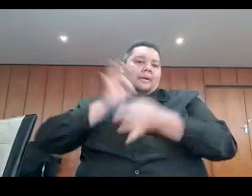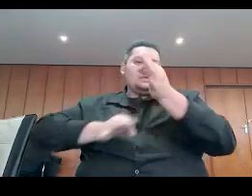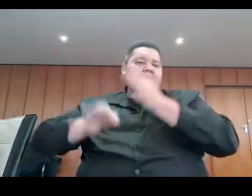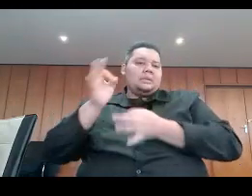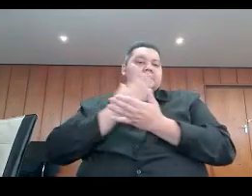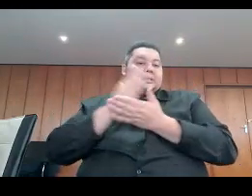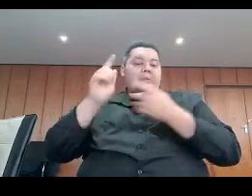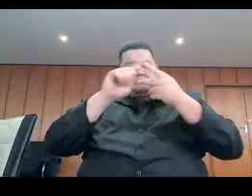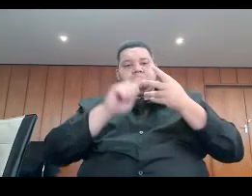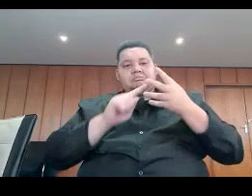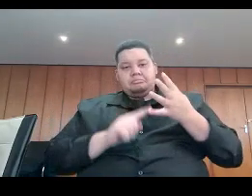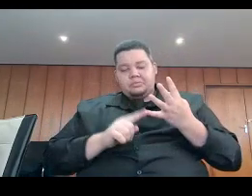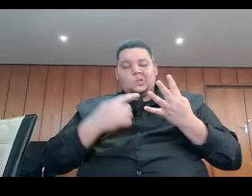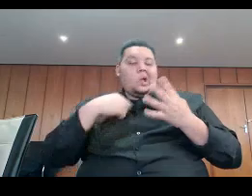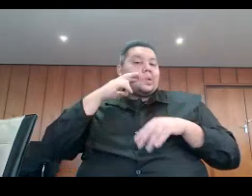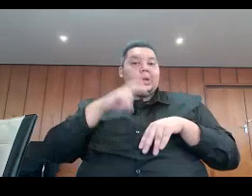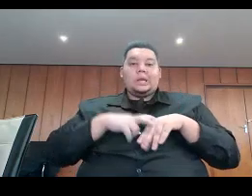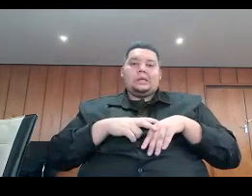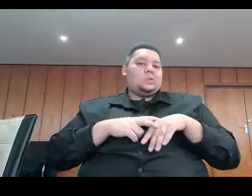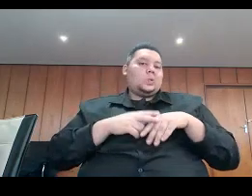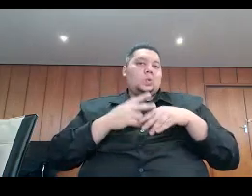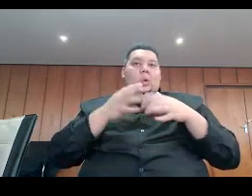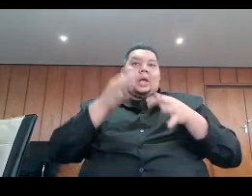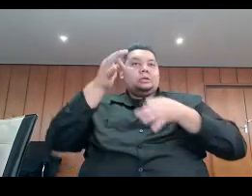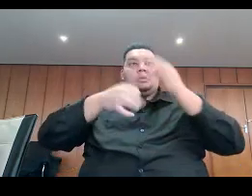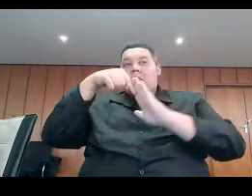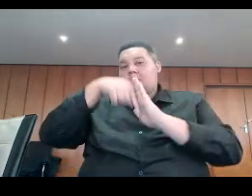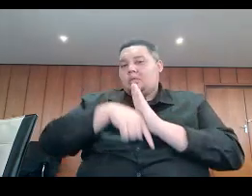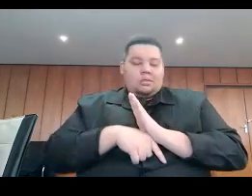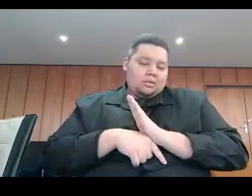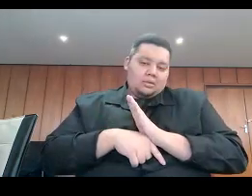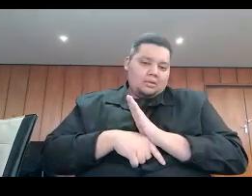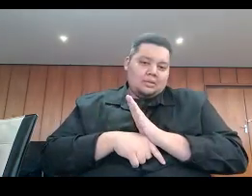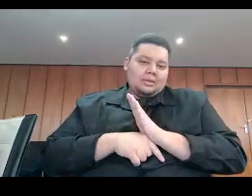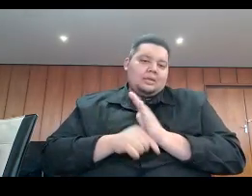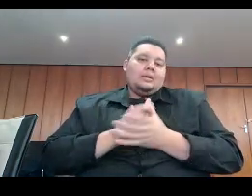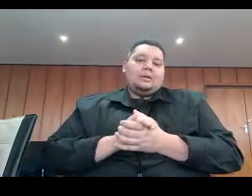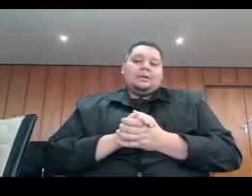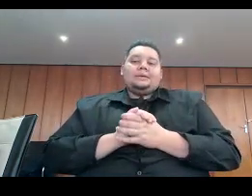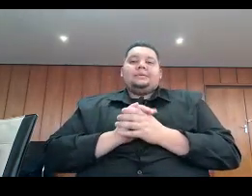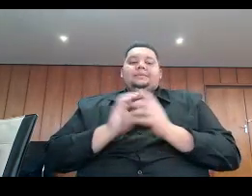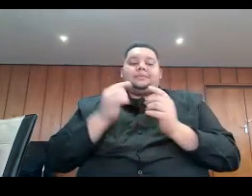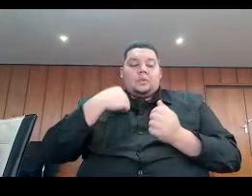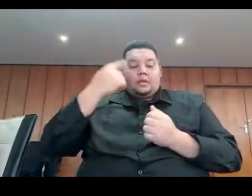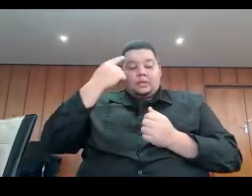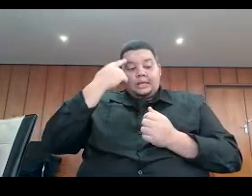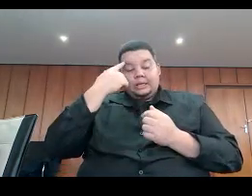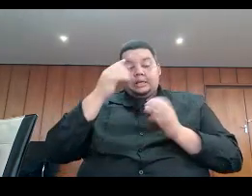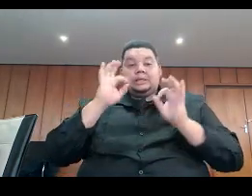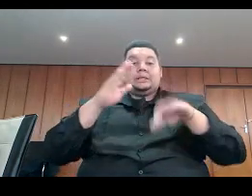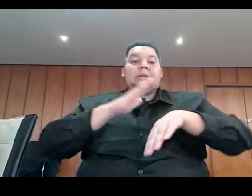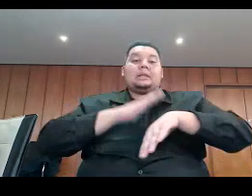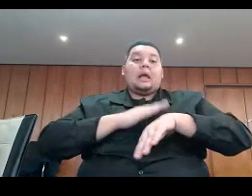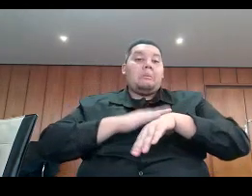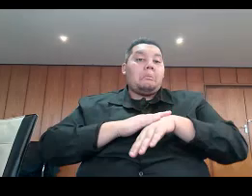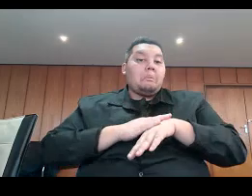work, so I don't need to go ahead of that. I think the time has come